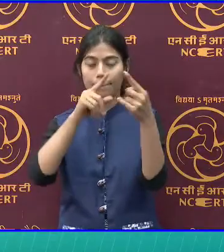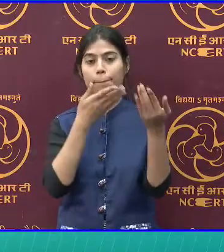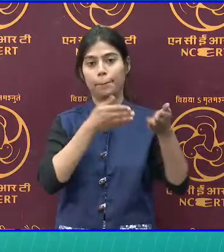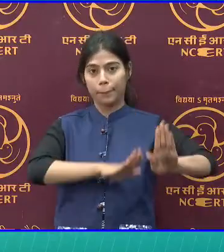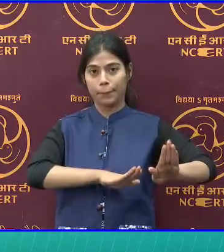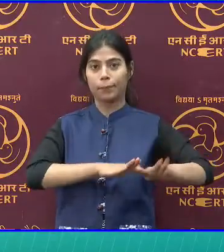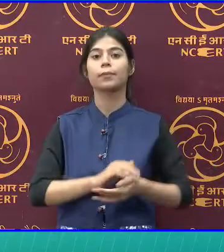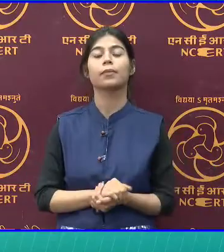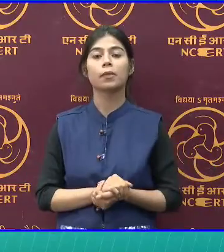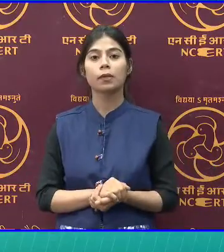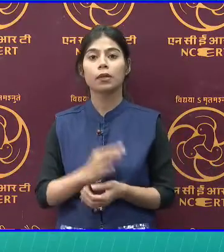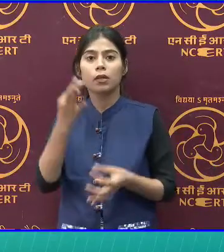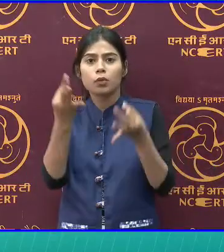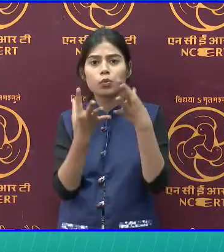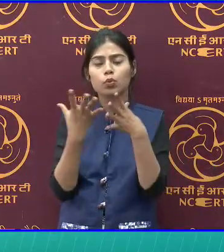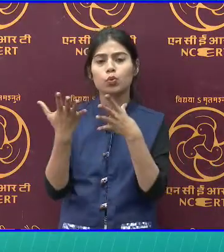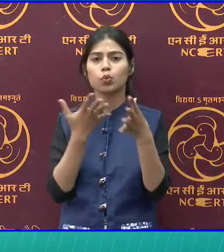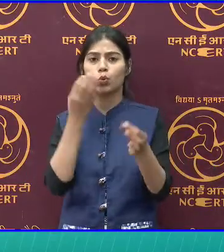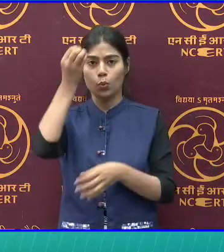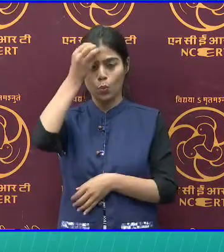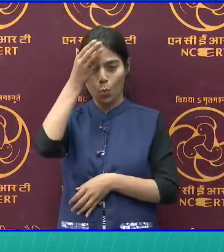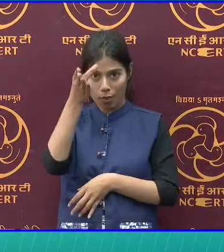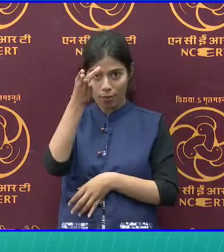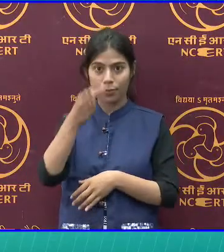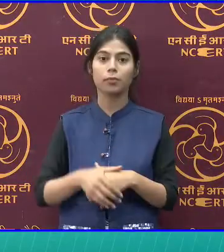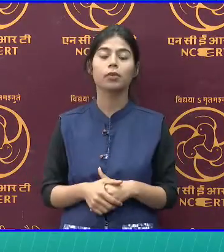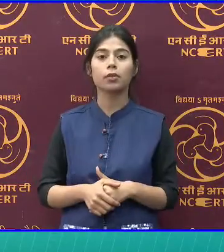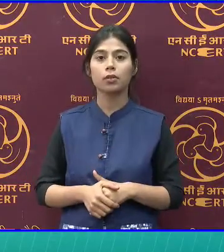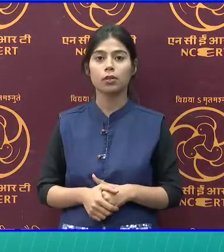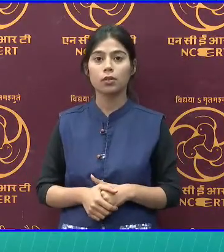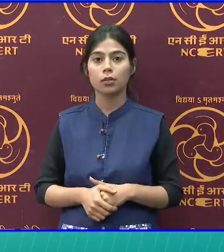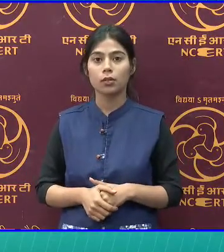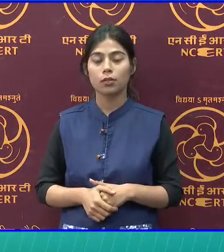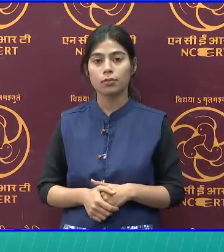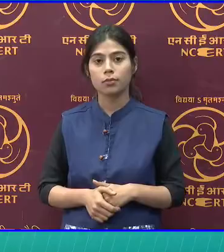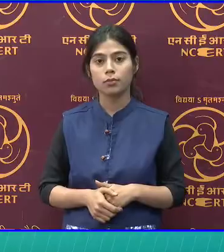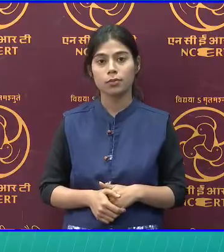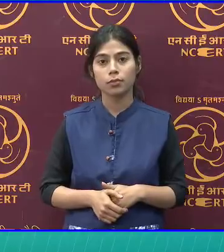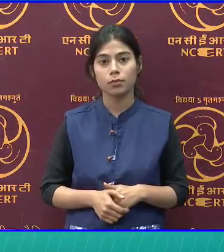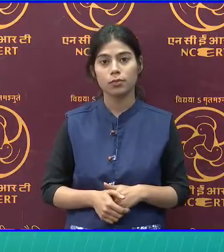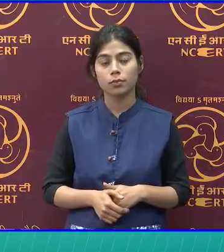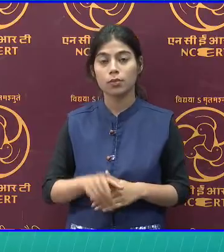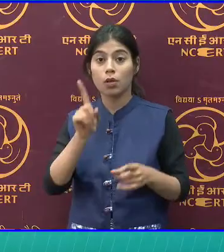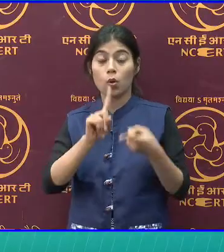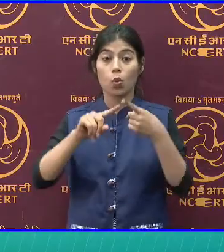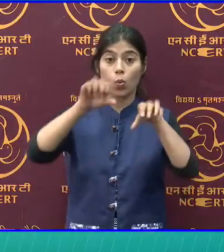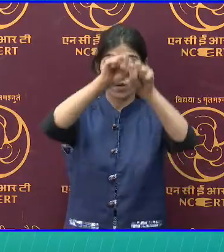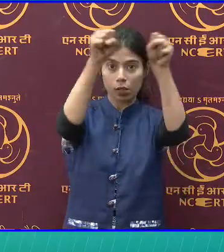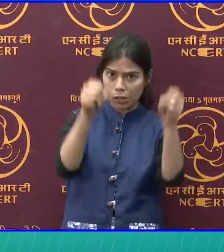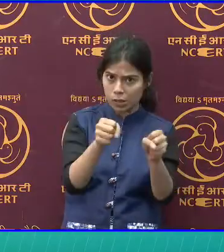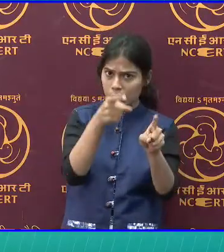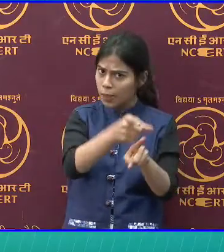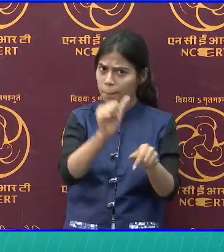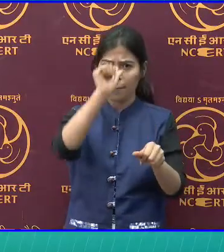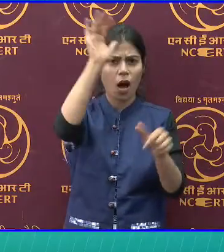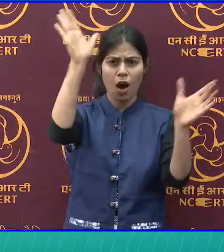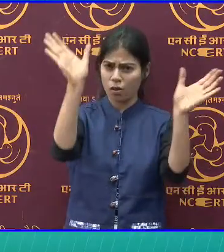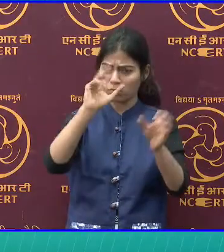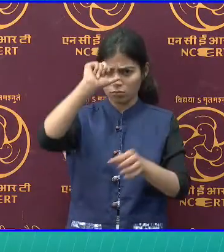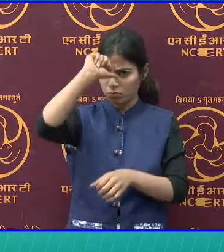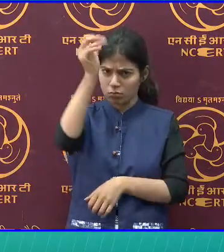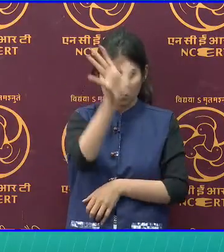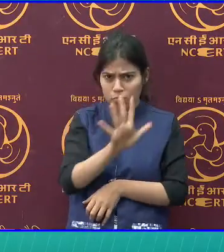not so very new concept, the idea that the outcome-based education is pervading the education system as a whole, not only in India, all over the world.